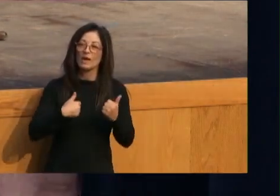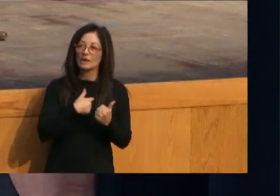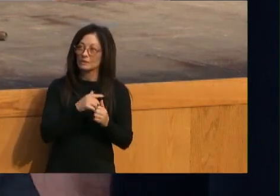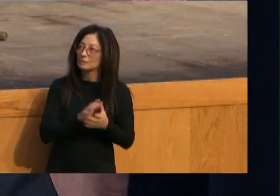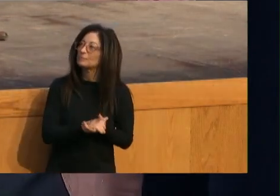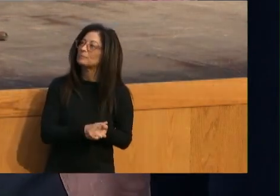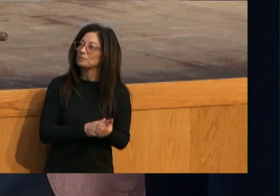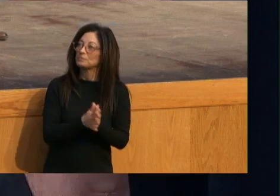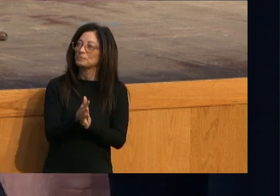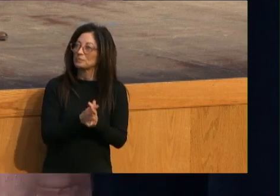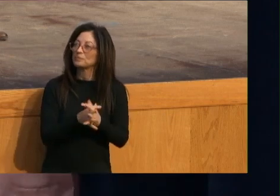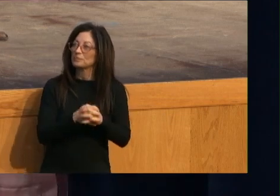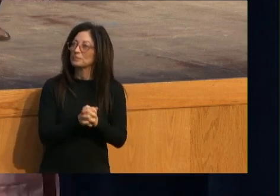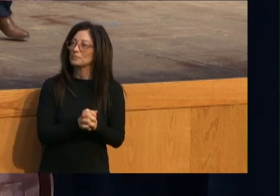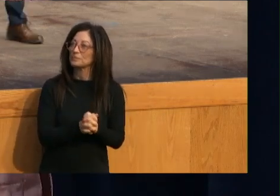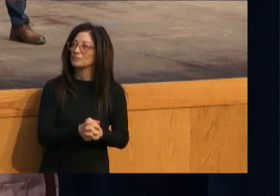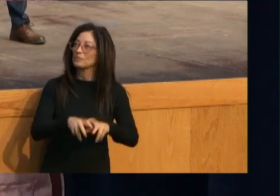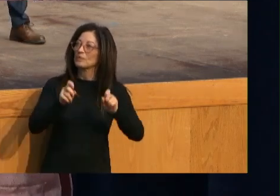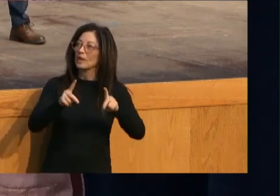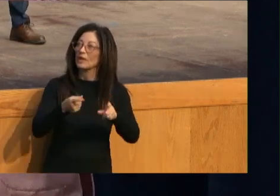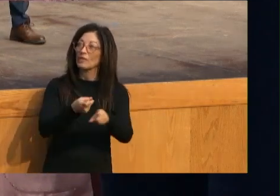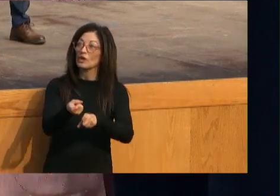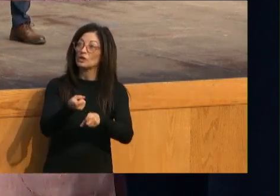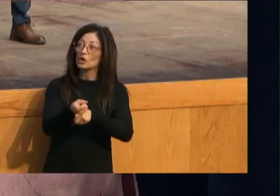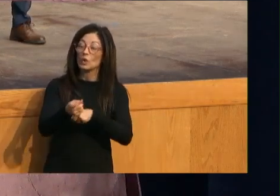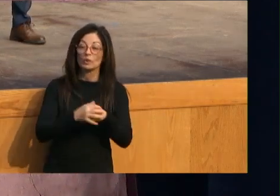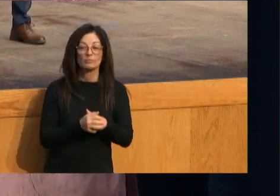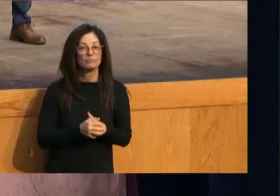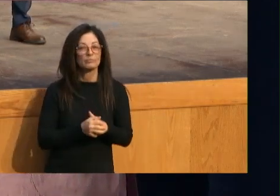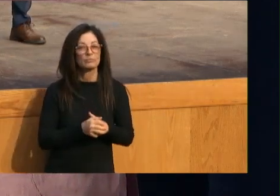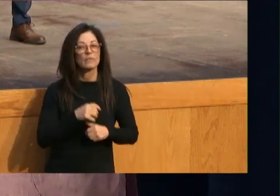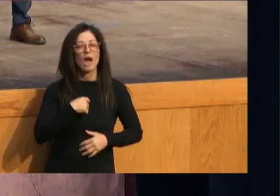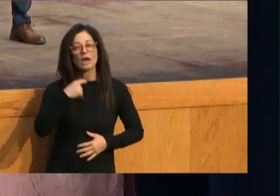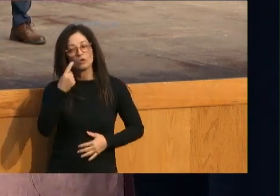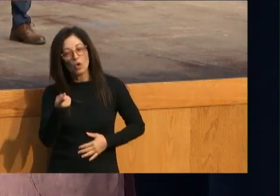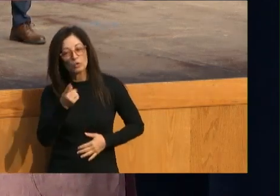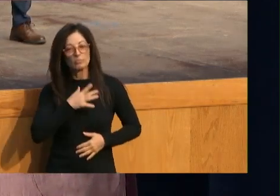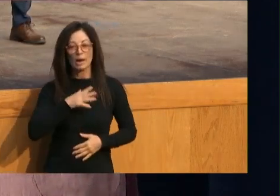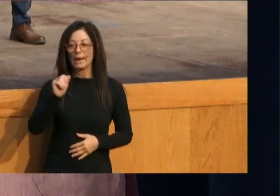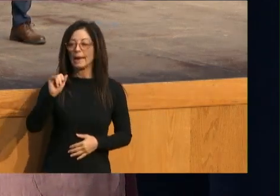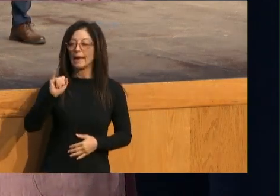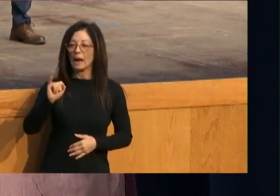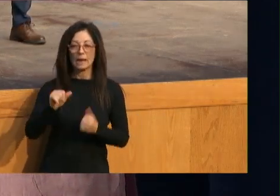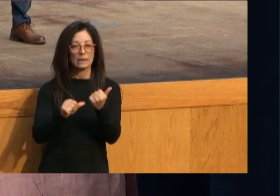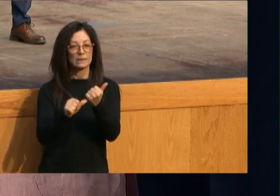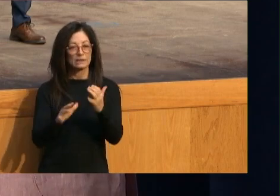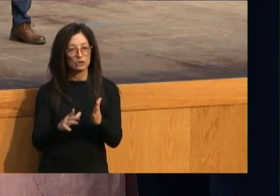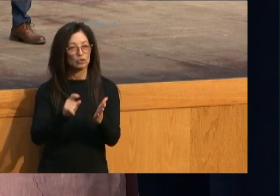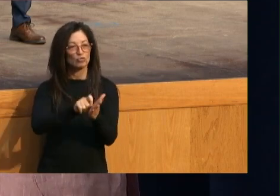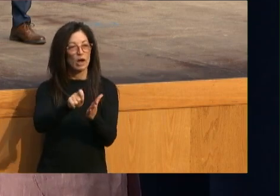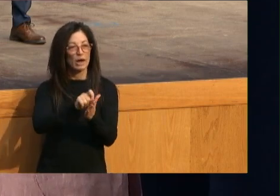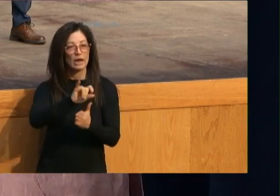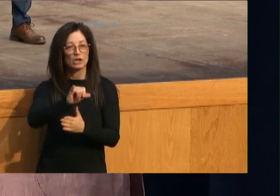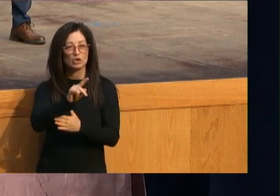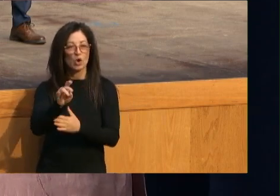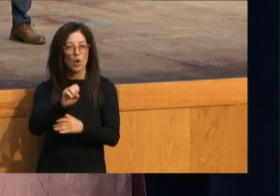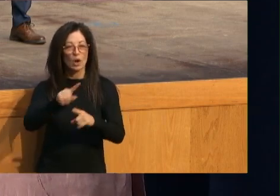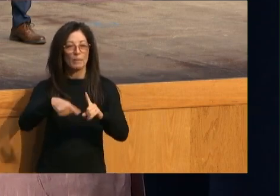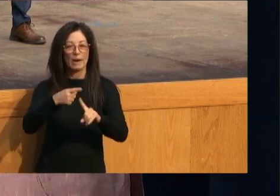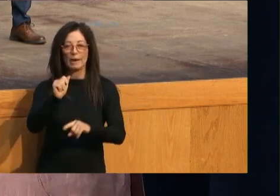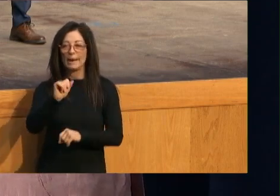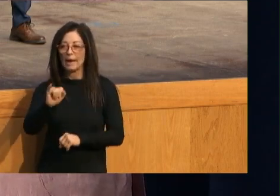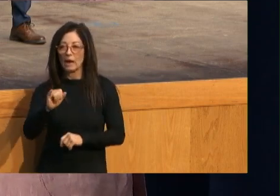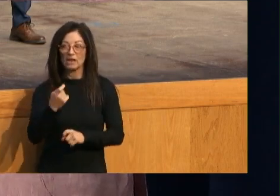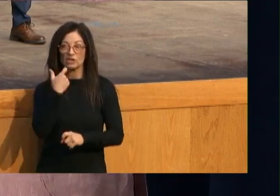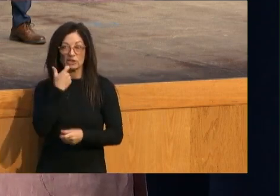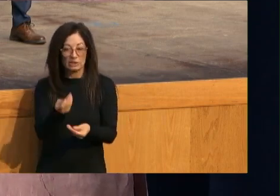Okay. The joke. I told my AI assistant to write a joke about AI, but it just gave me a